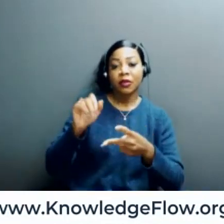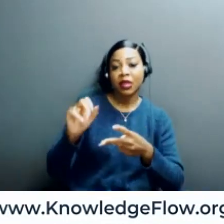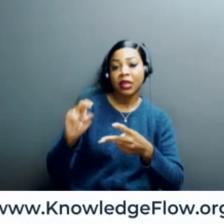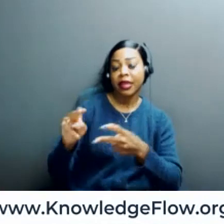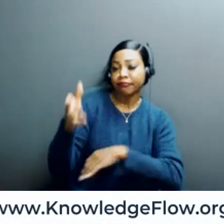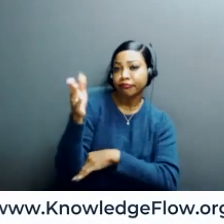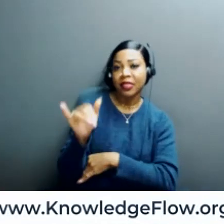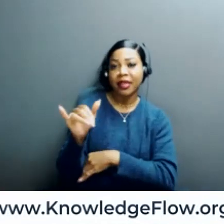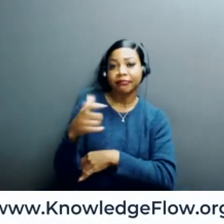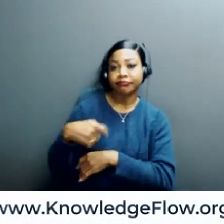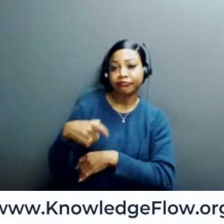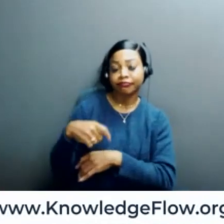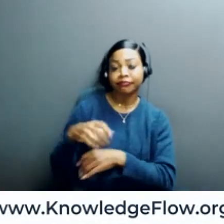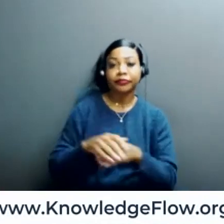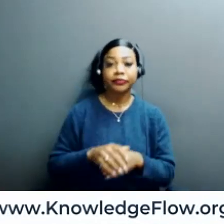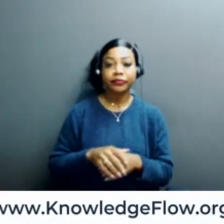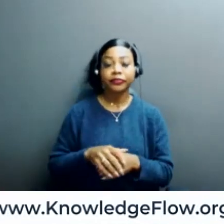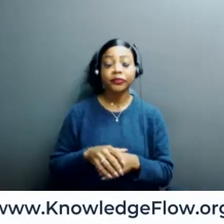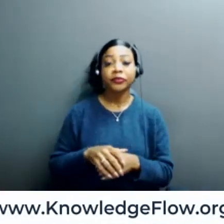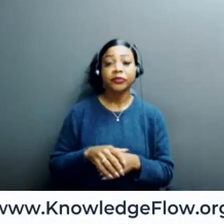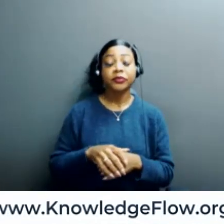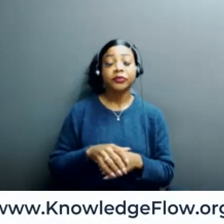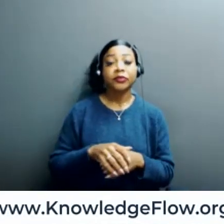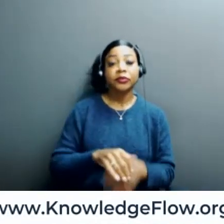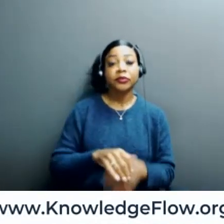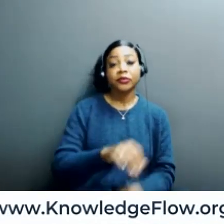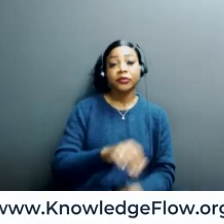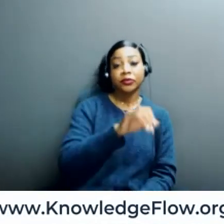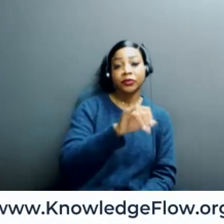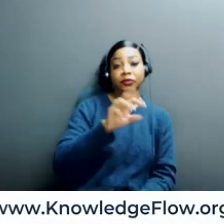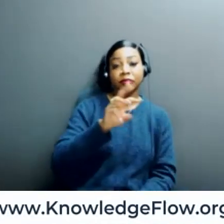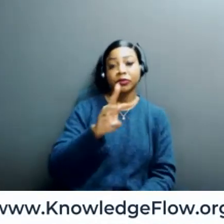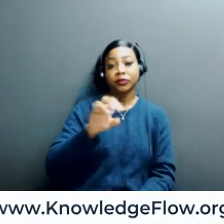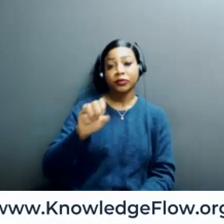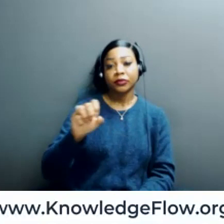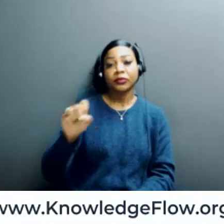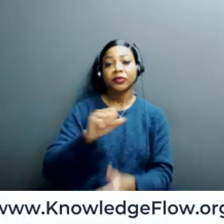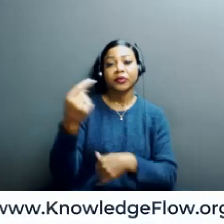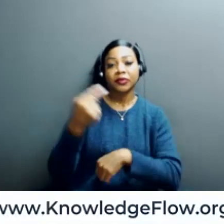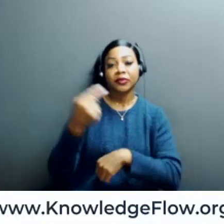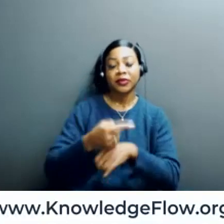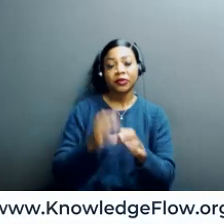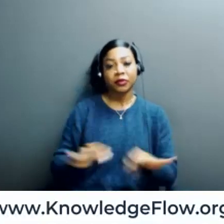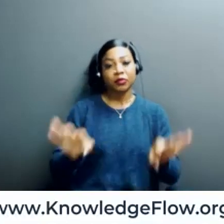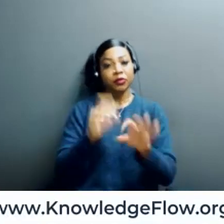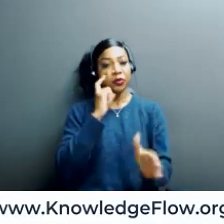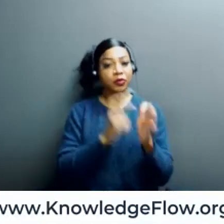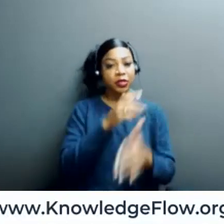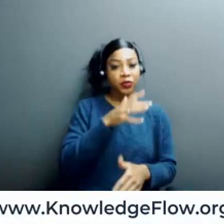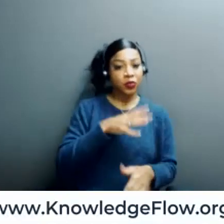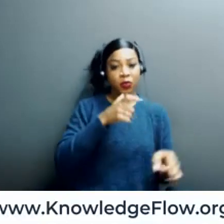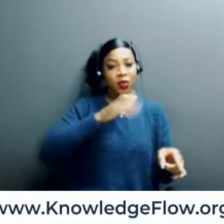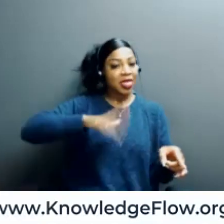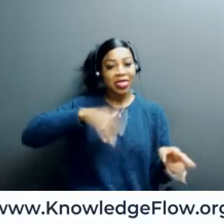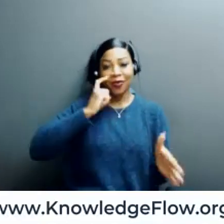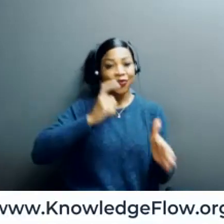in particular with regard to International women and cyber day it was really important for us to recognize women who haven't been recognized in the